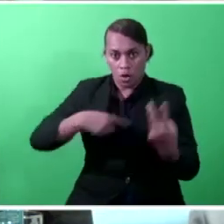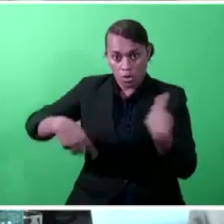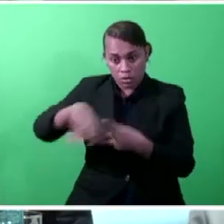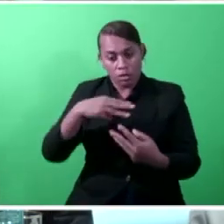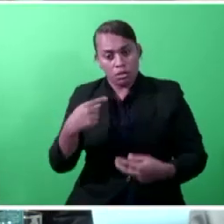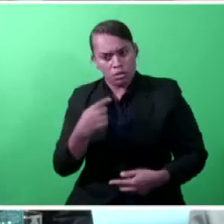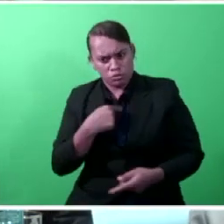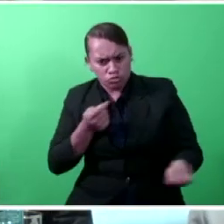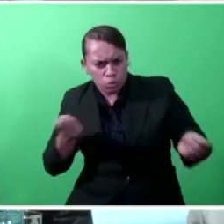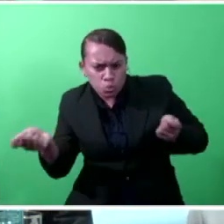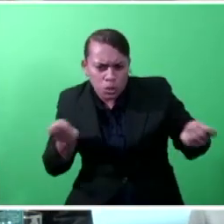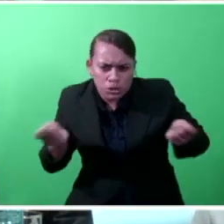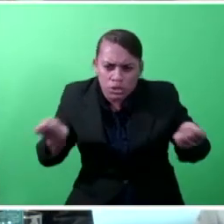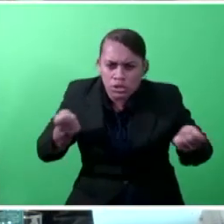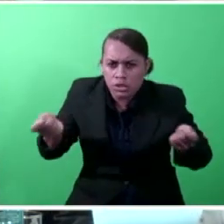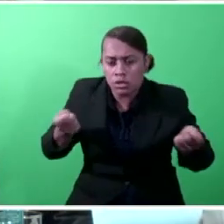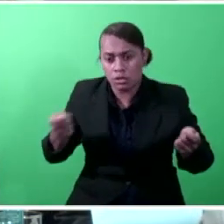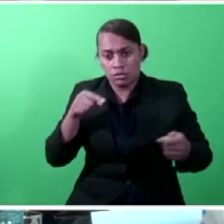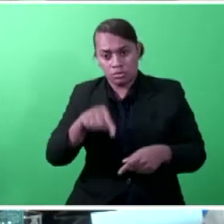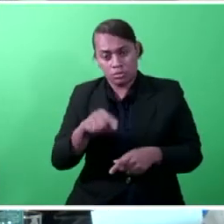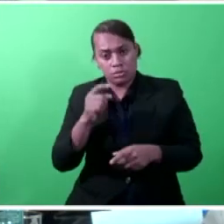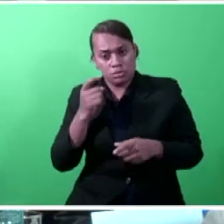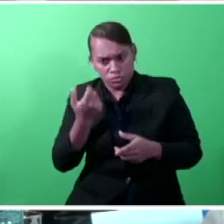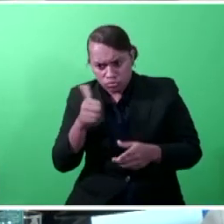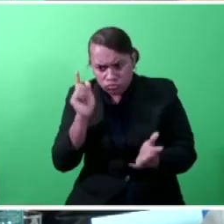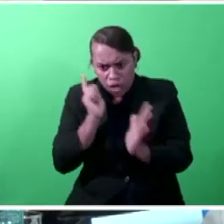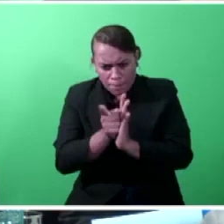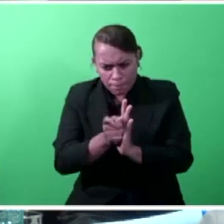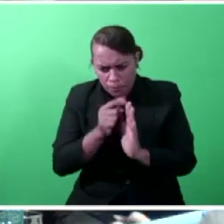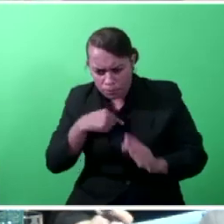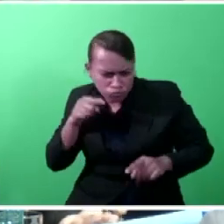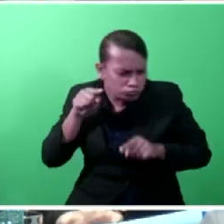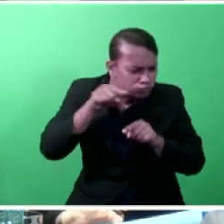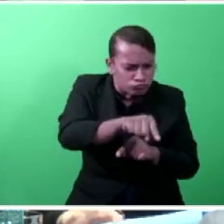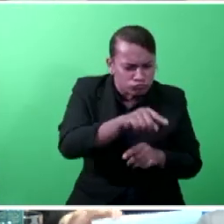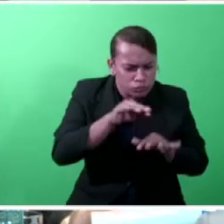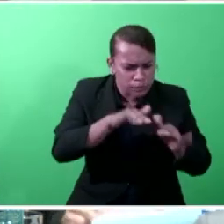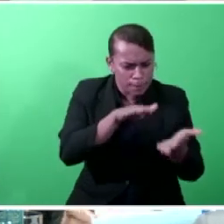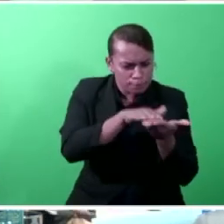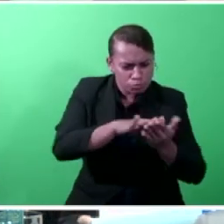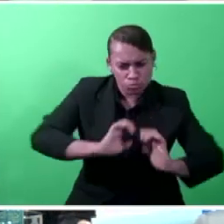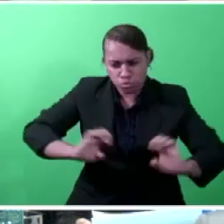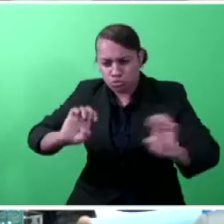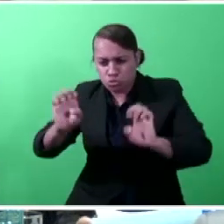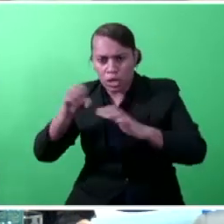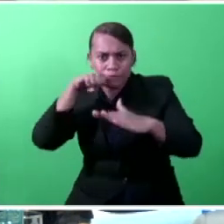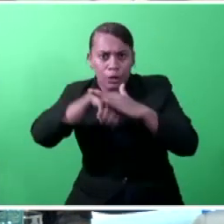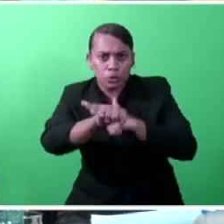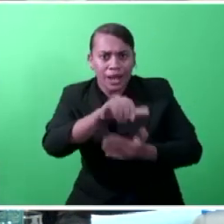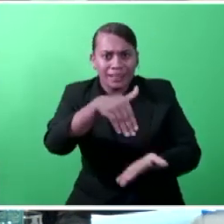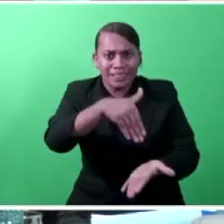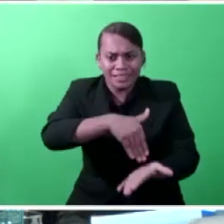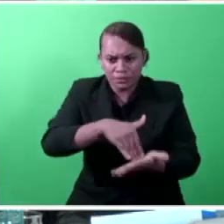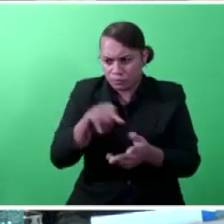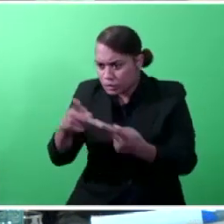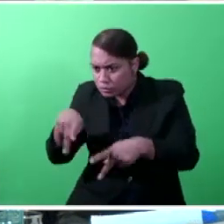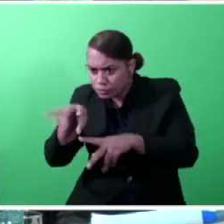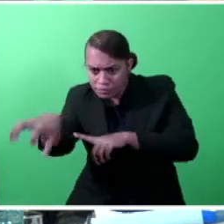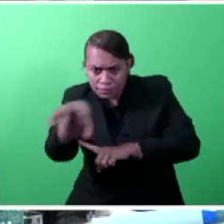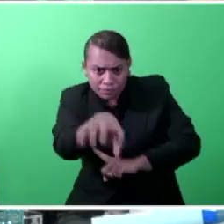coordinated immediate response and relief actions through the emergency operation centers activated at the